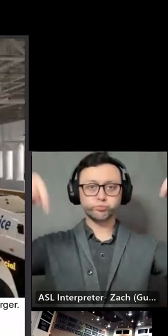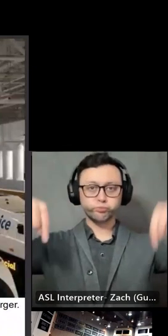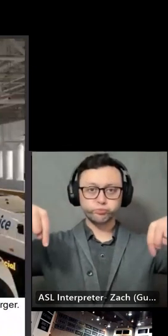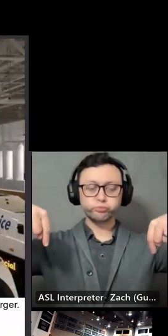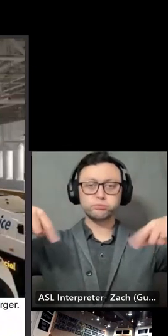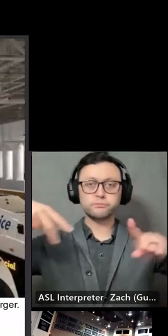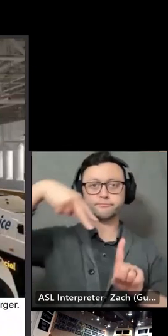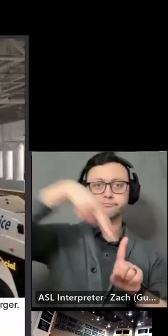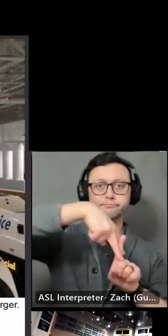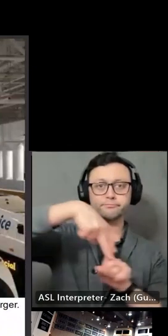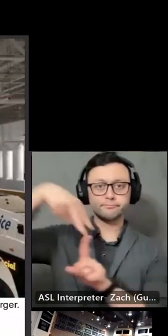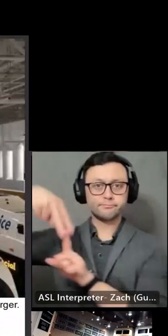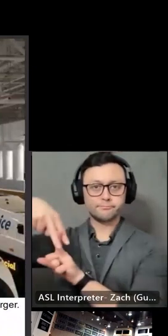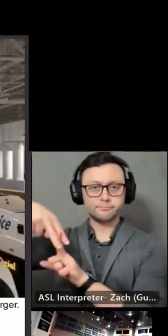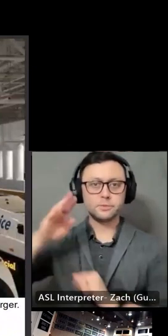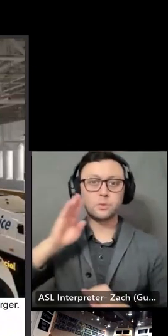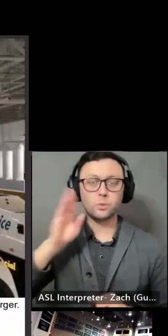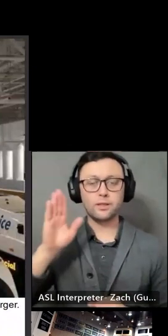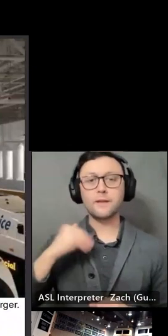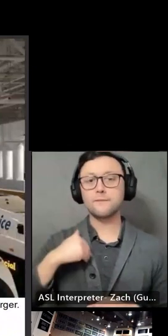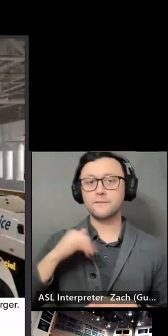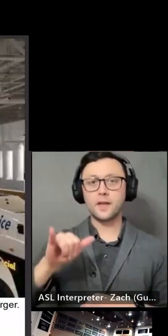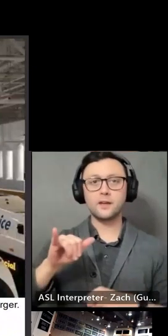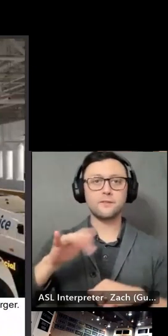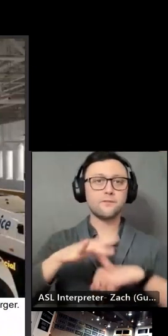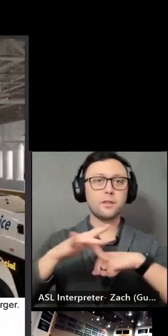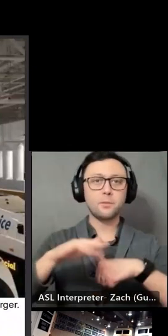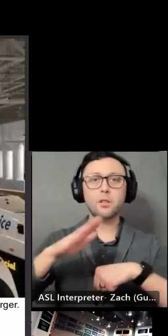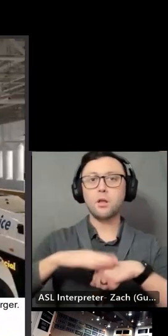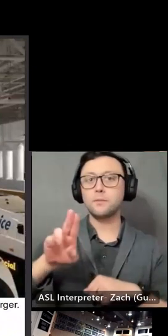overhead pantograph available at every bus charging,